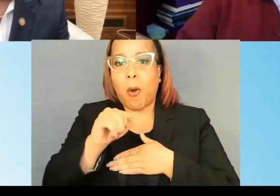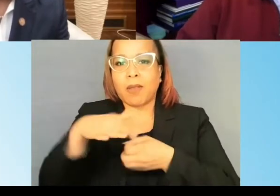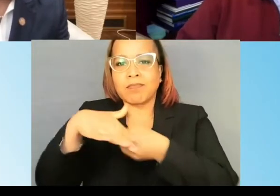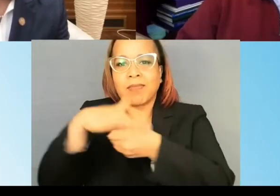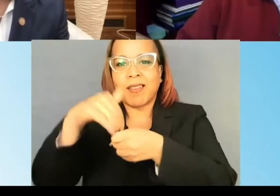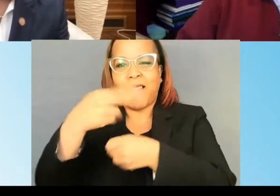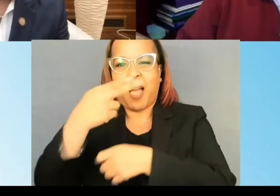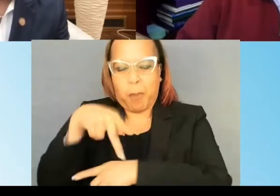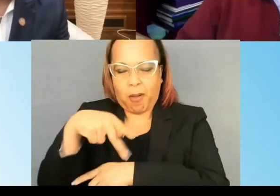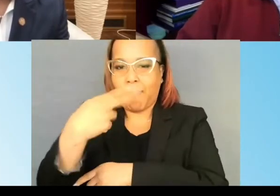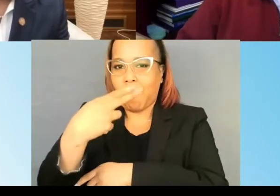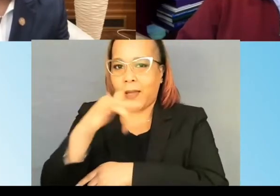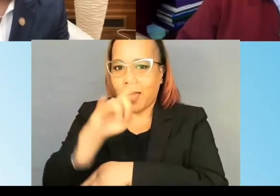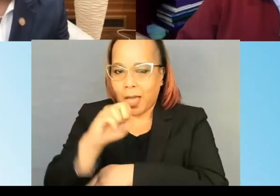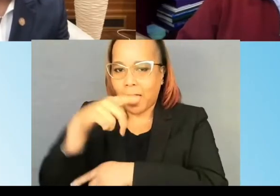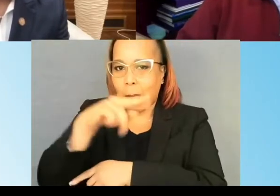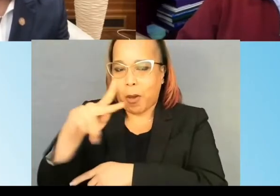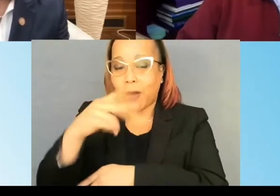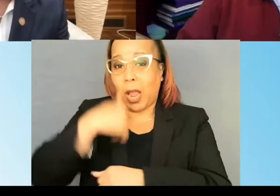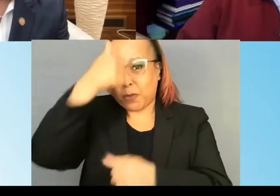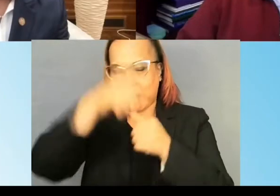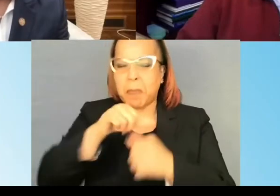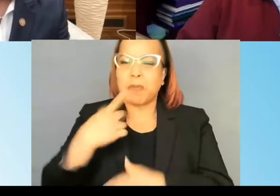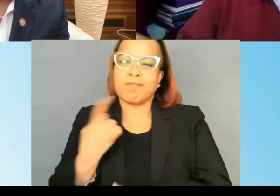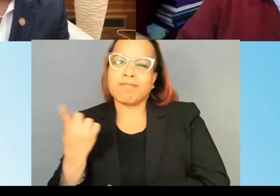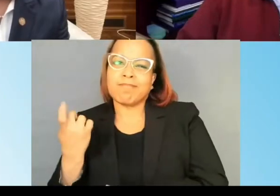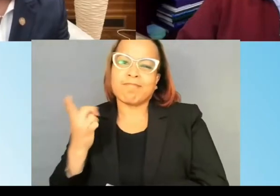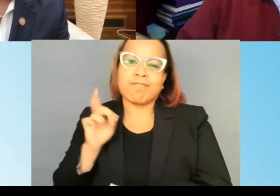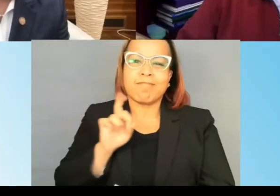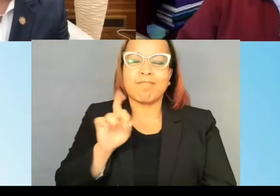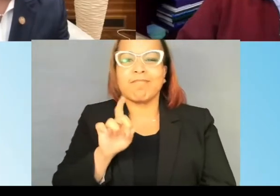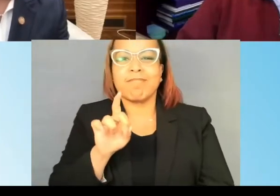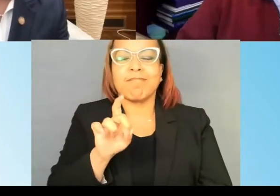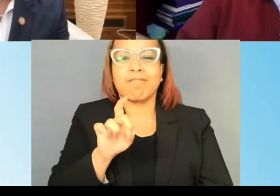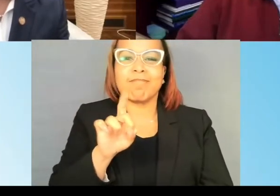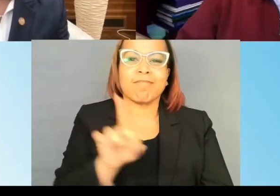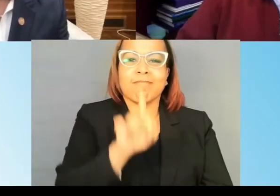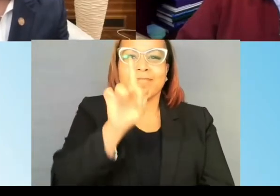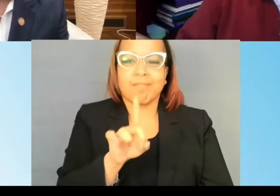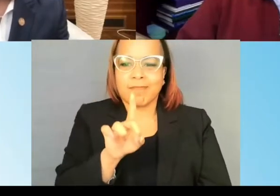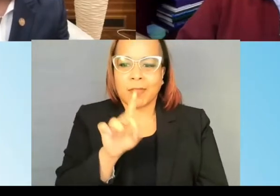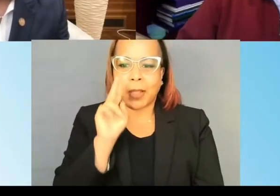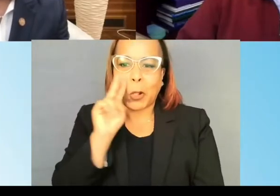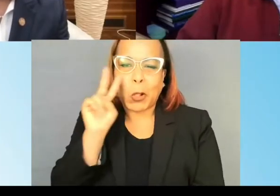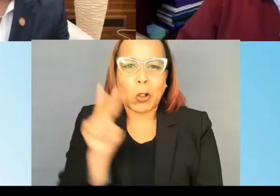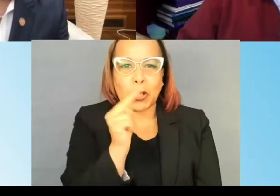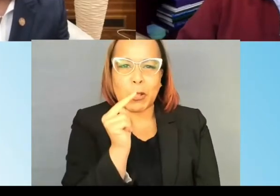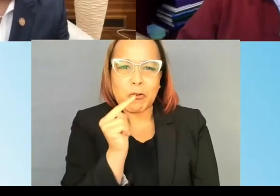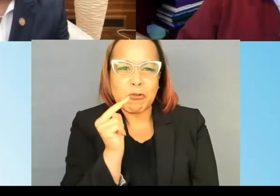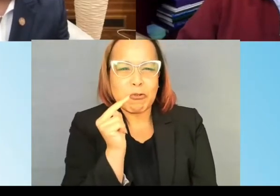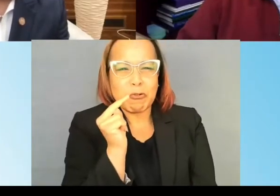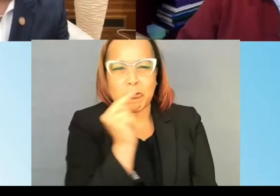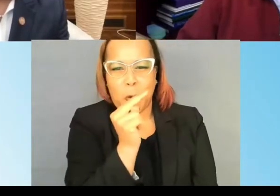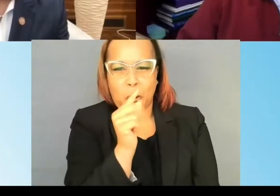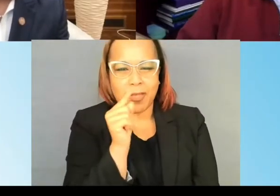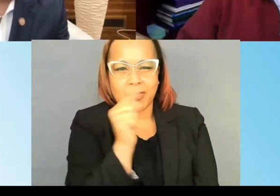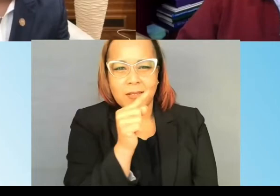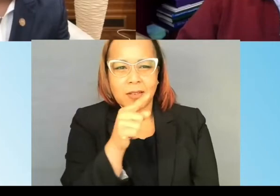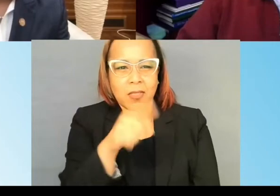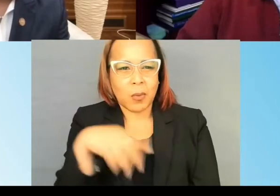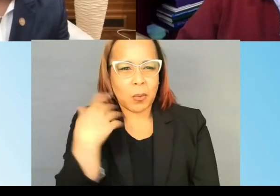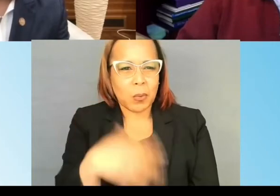I remember going out to the Point and looking northward toward this